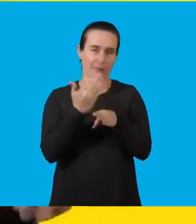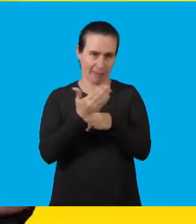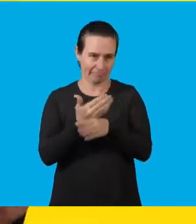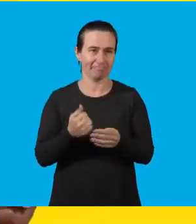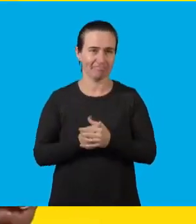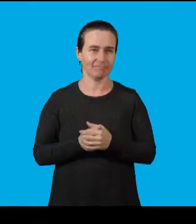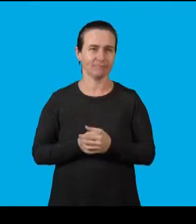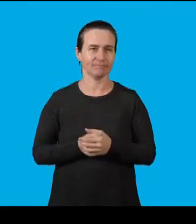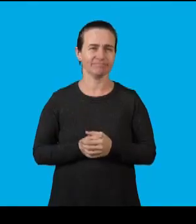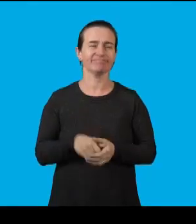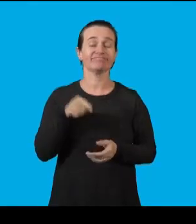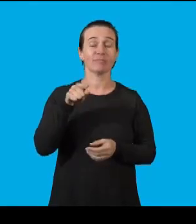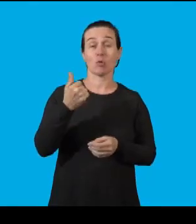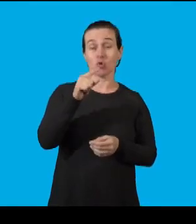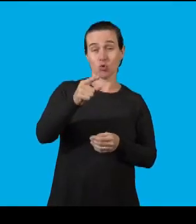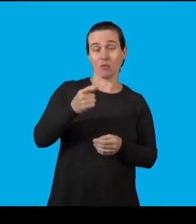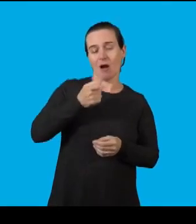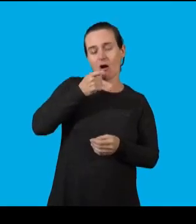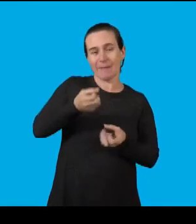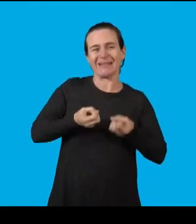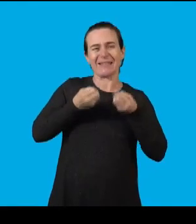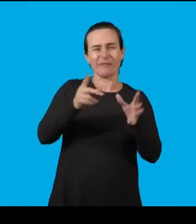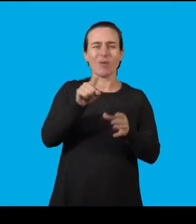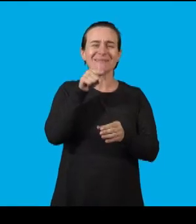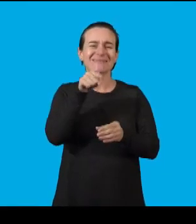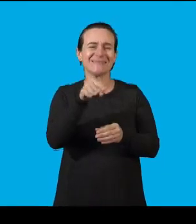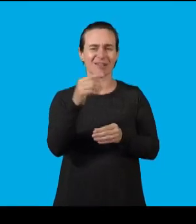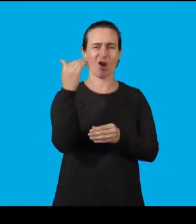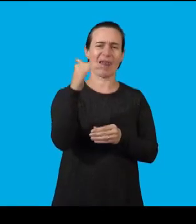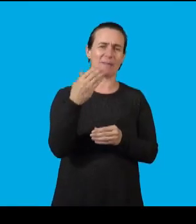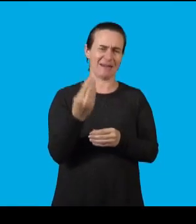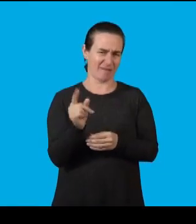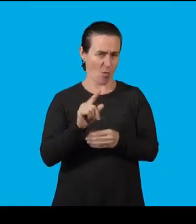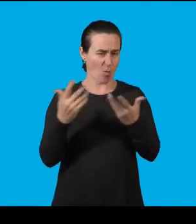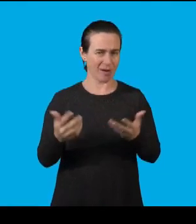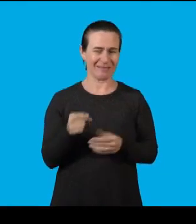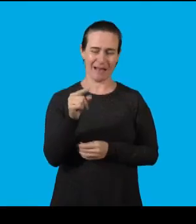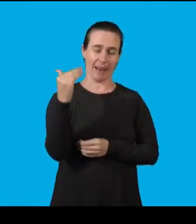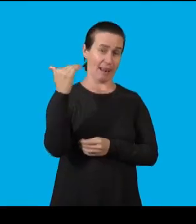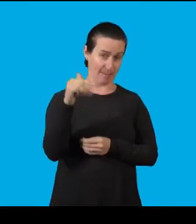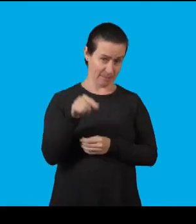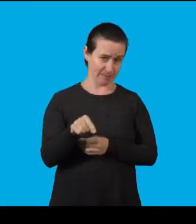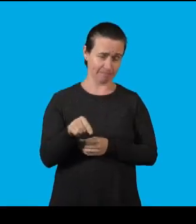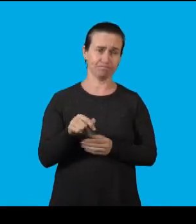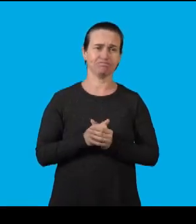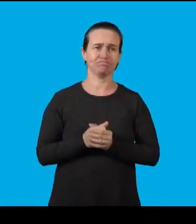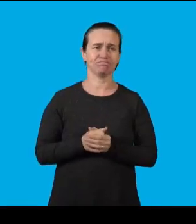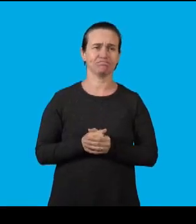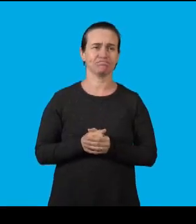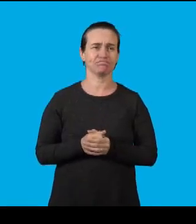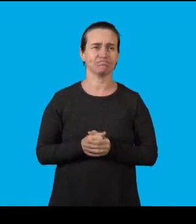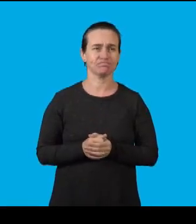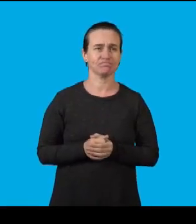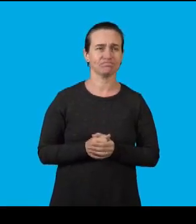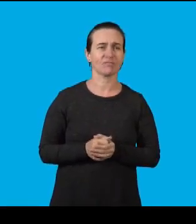is a cartoon. It says, comment on the limitations of this source. So limitations of the source